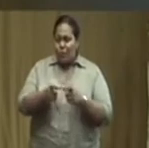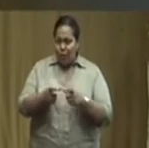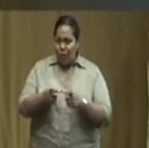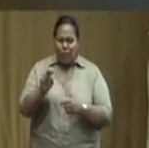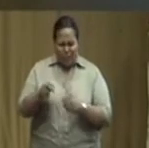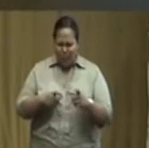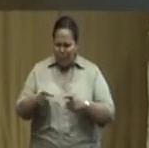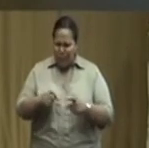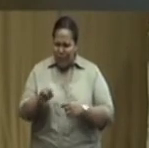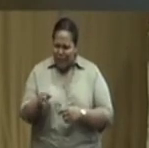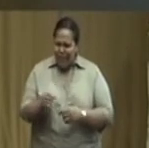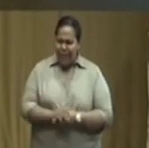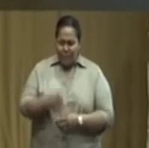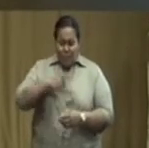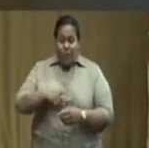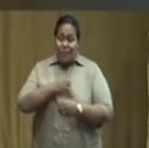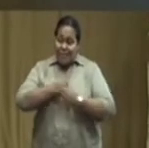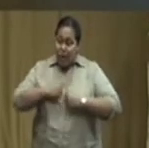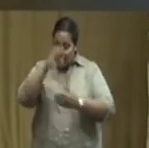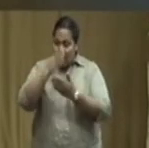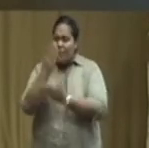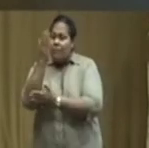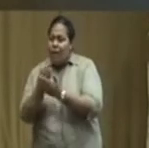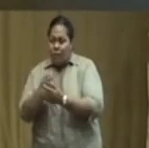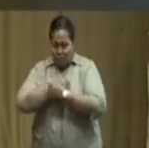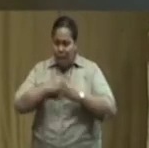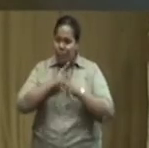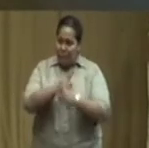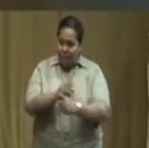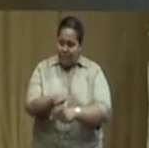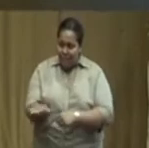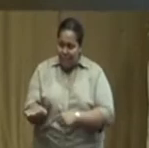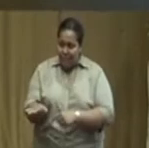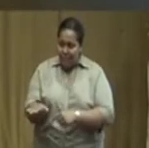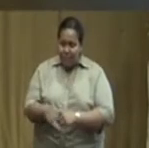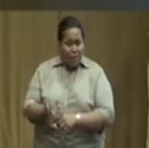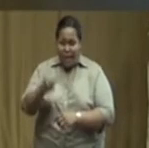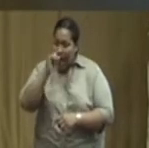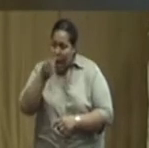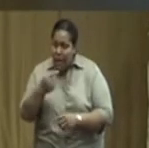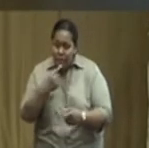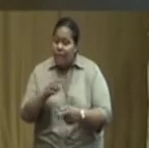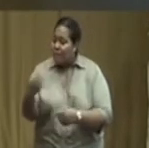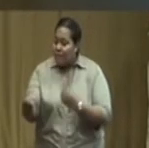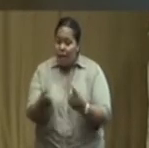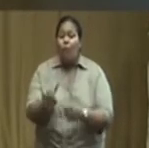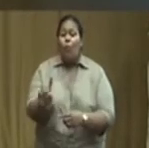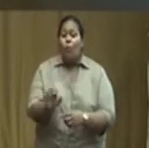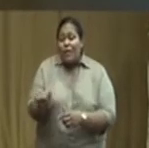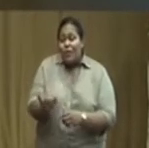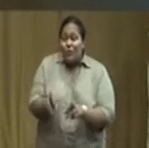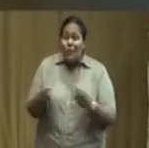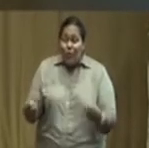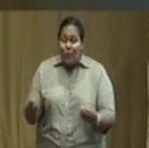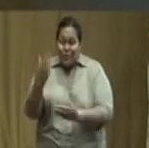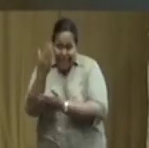So our students rely upon our guidance and discernment, as they may not be able to tell by themselves what material is reliable and